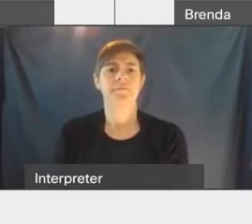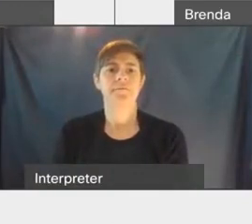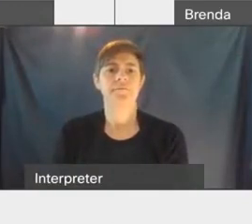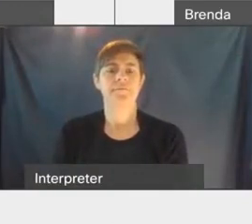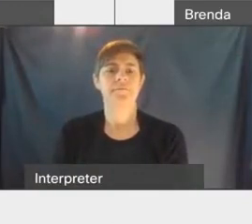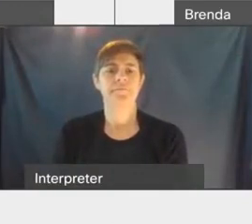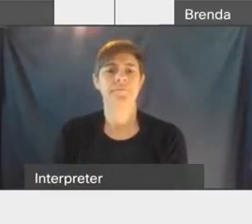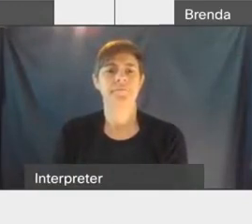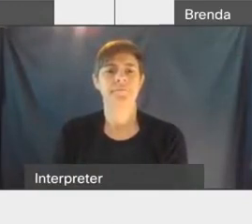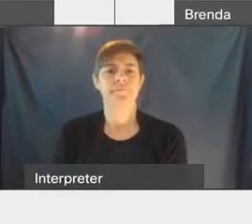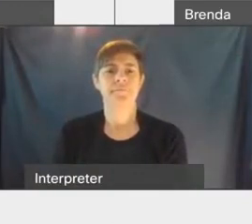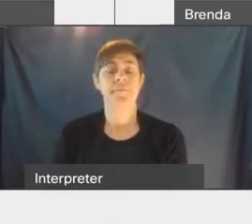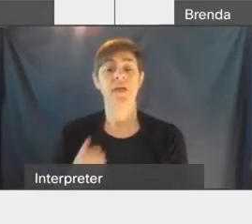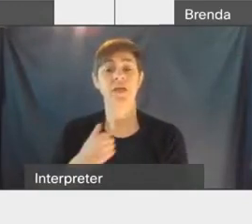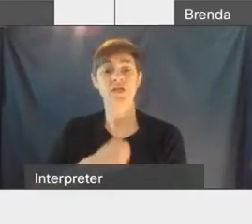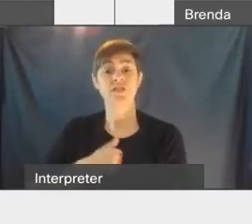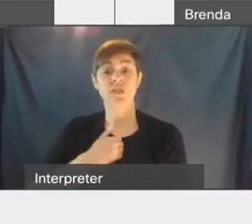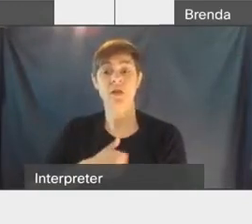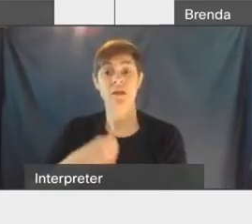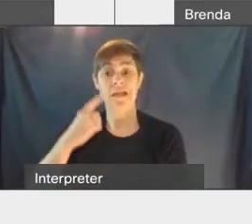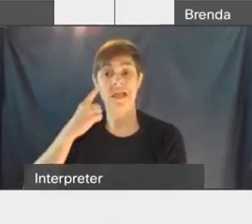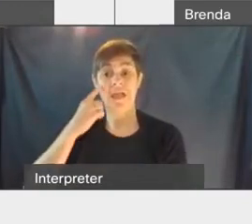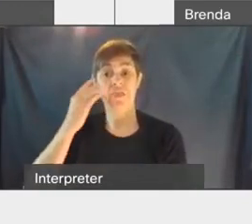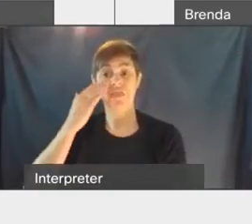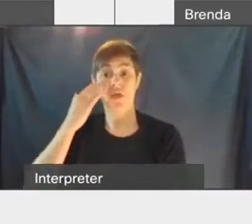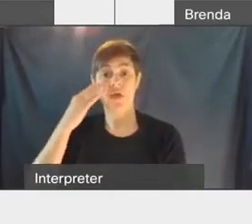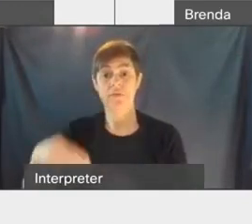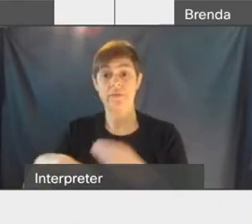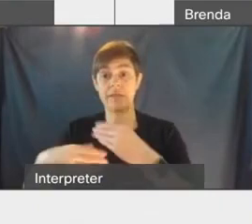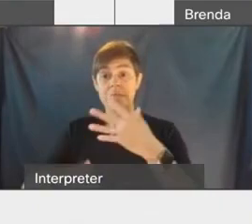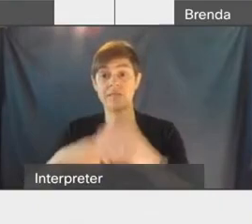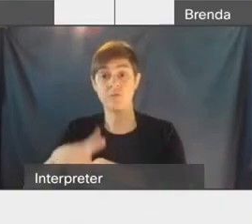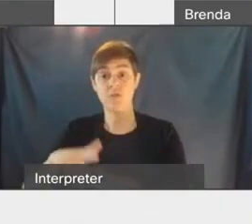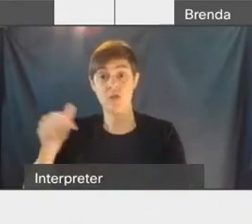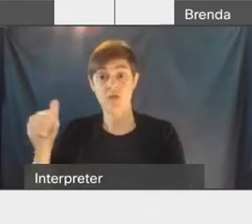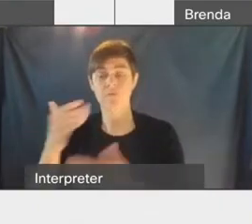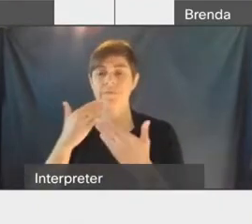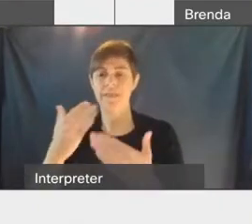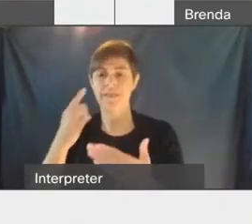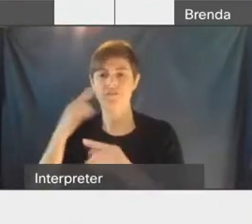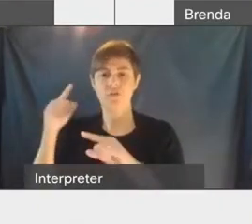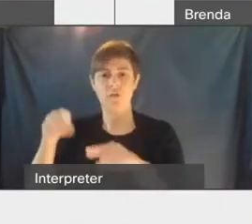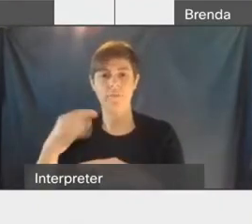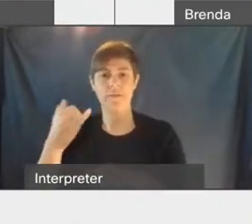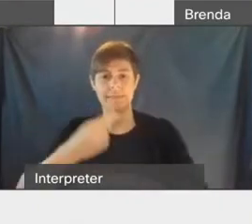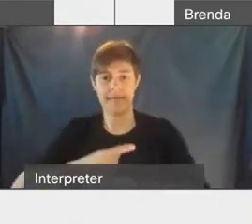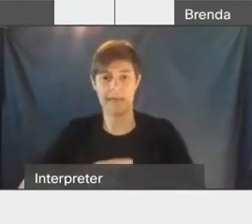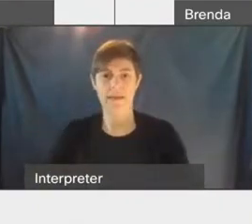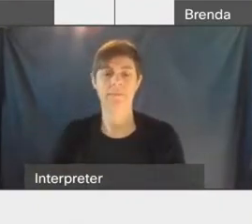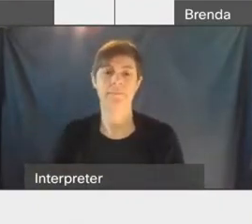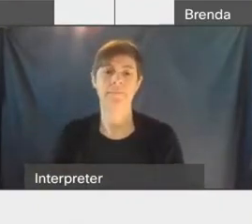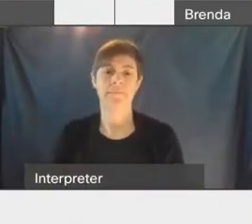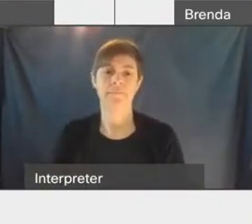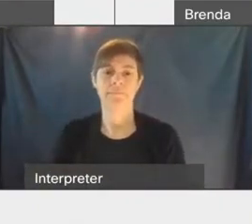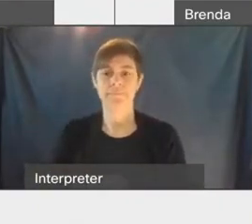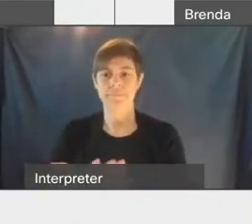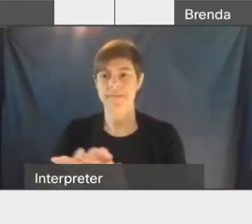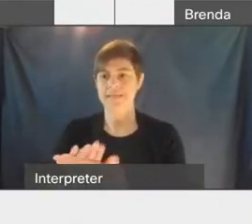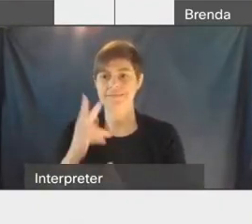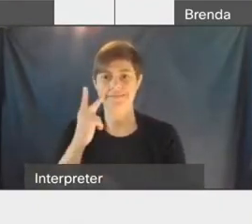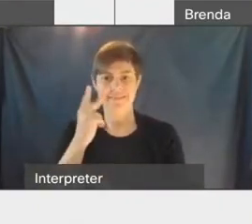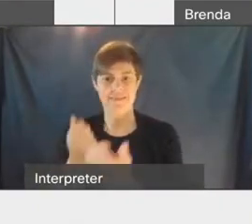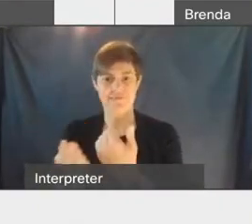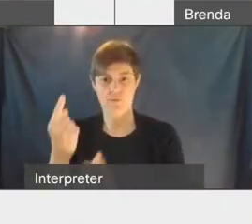Sorry, I thought the list was long. Thank you for coming today. Nice to see